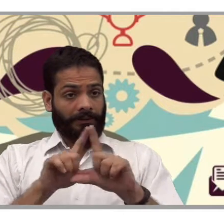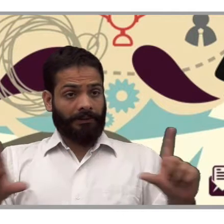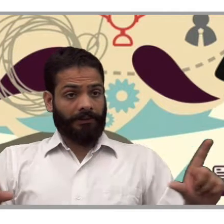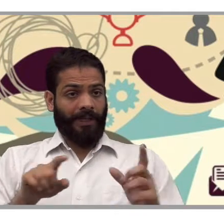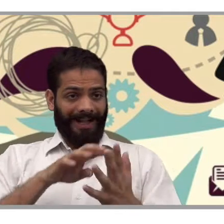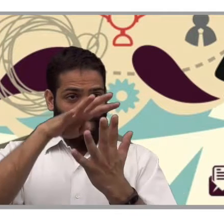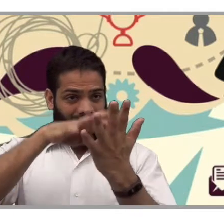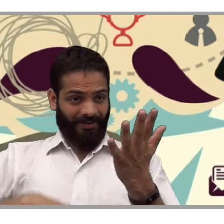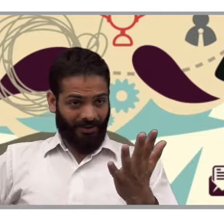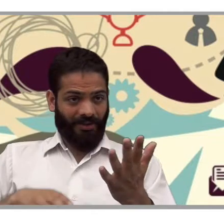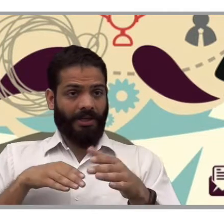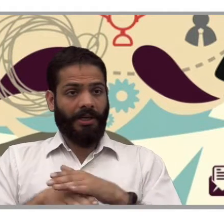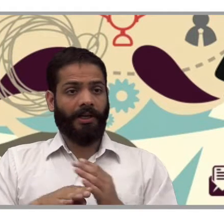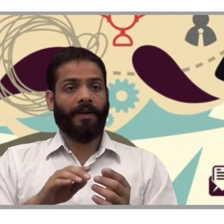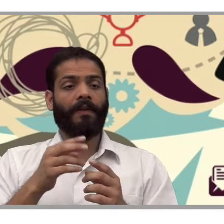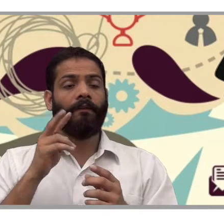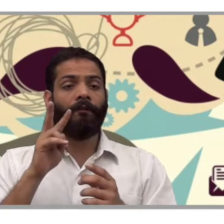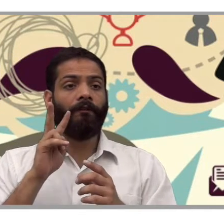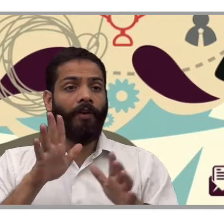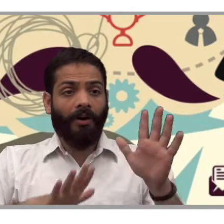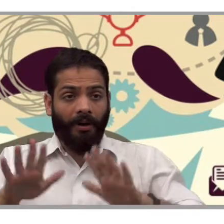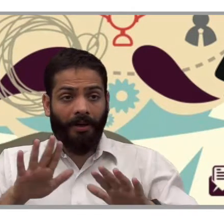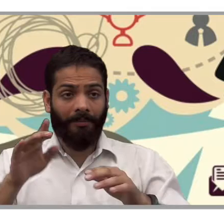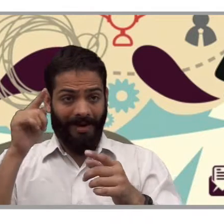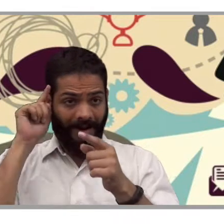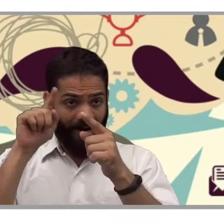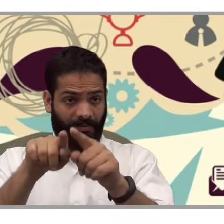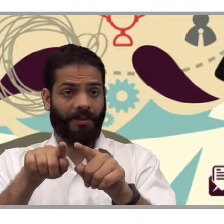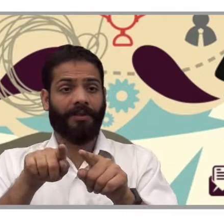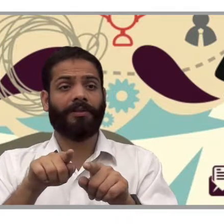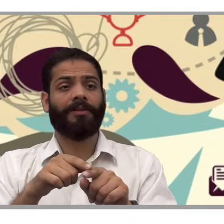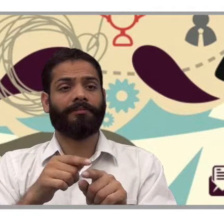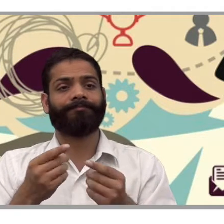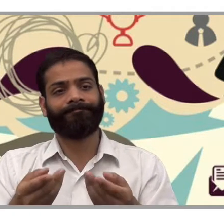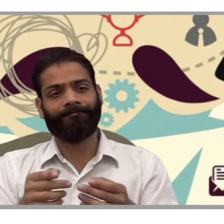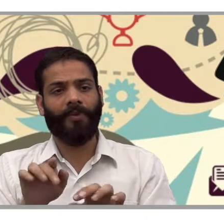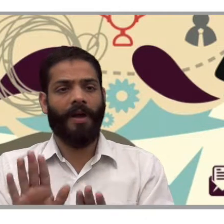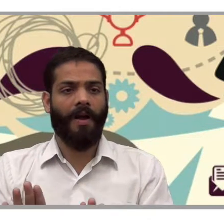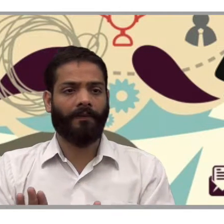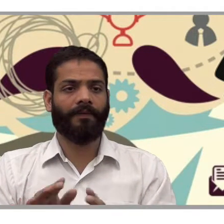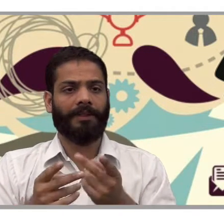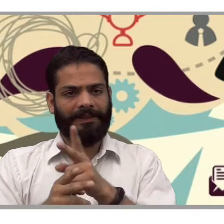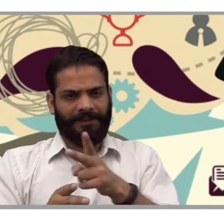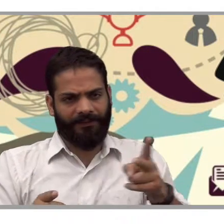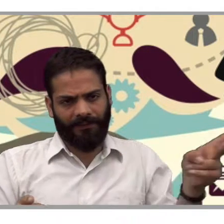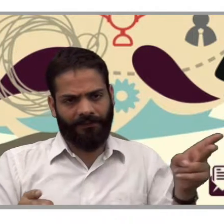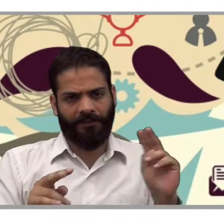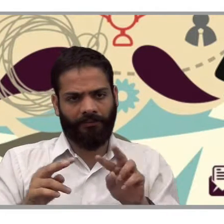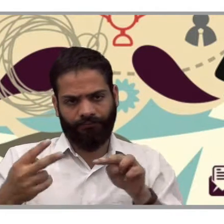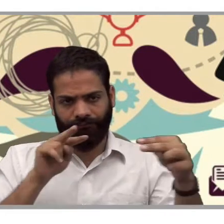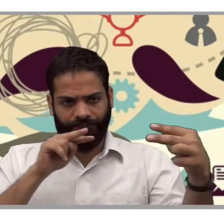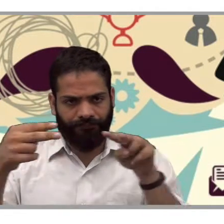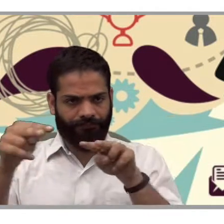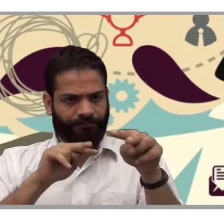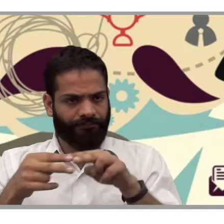In sign language literature, verb agreement has received variety of treatment under various formulations.